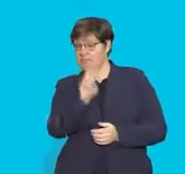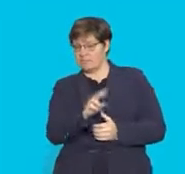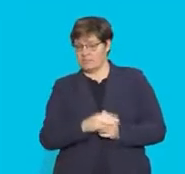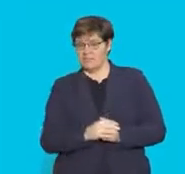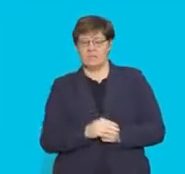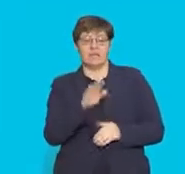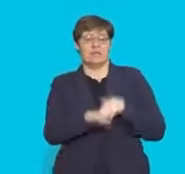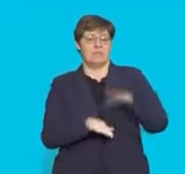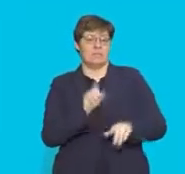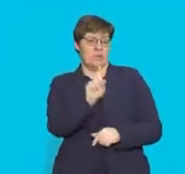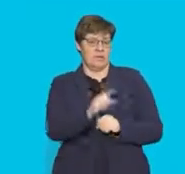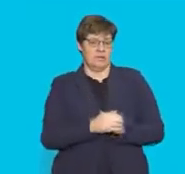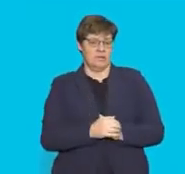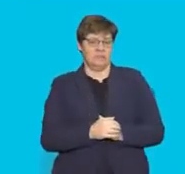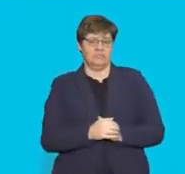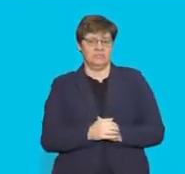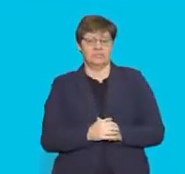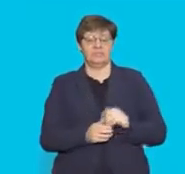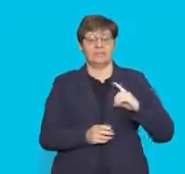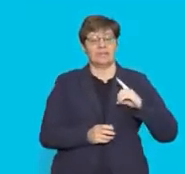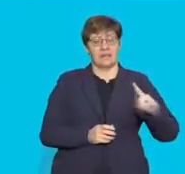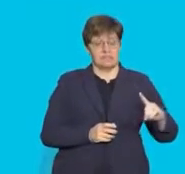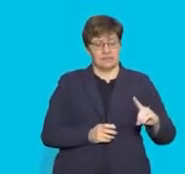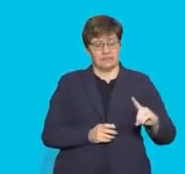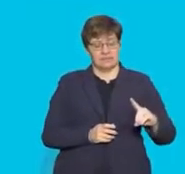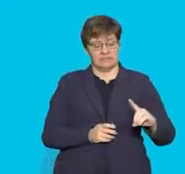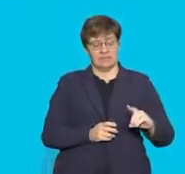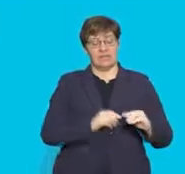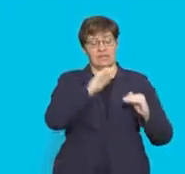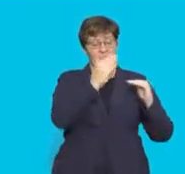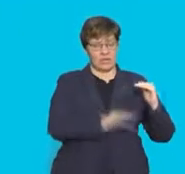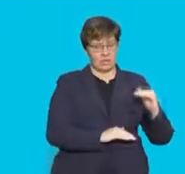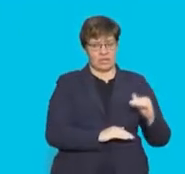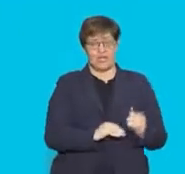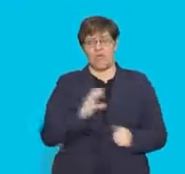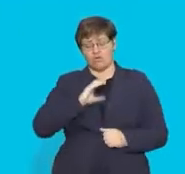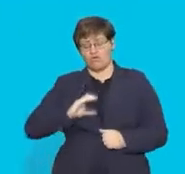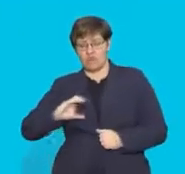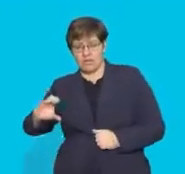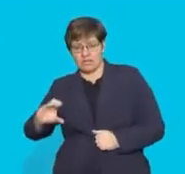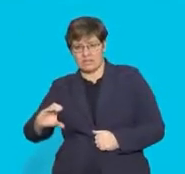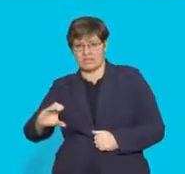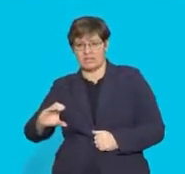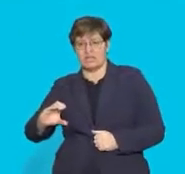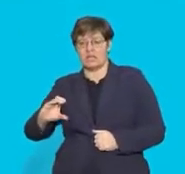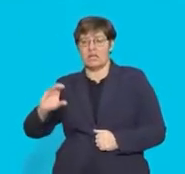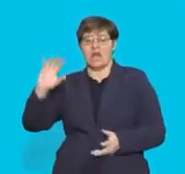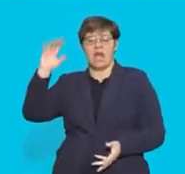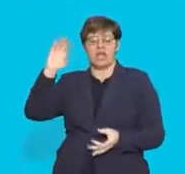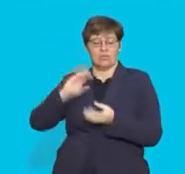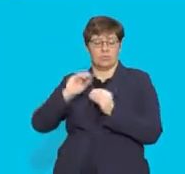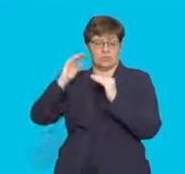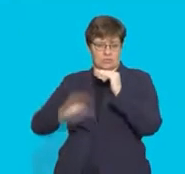number one, debit depreciation, credit accumulated depreciation. Watch. Your assets are